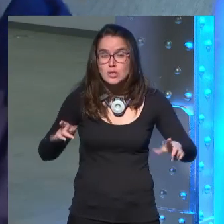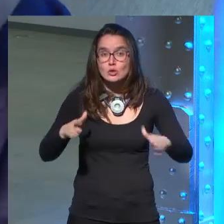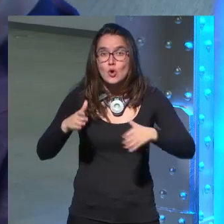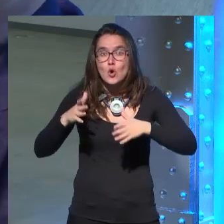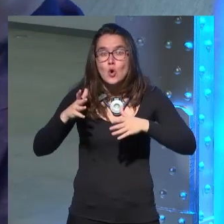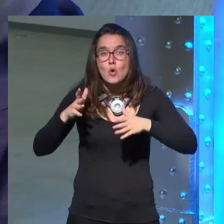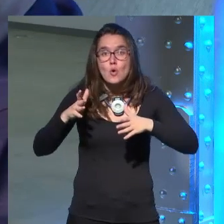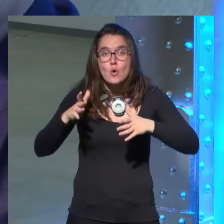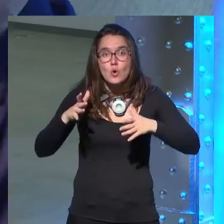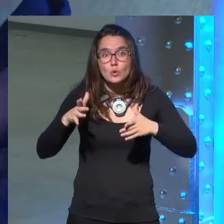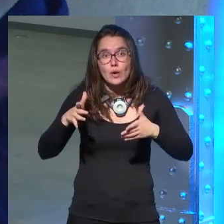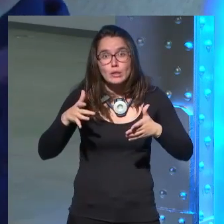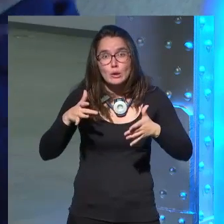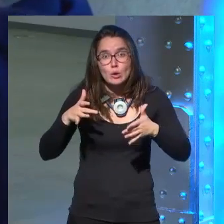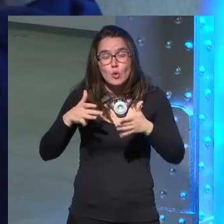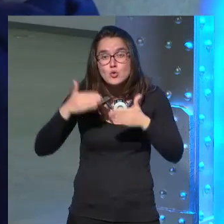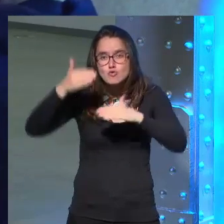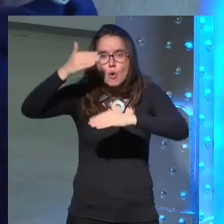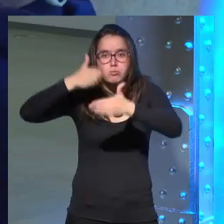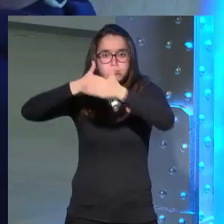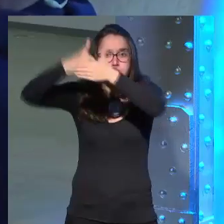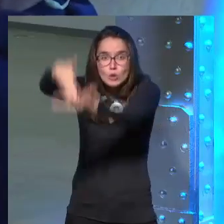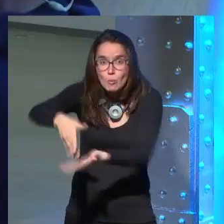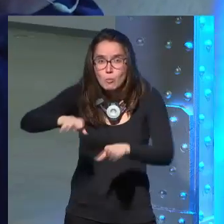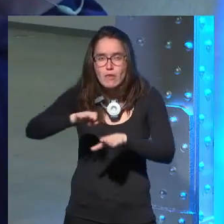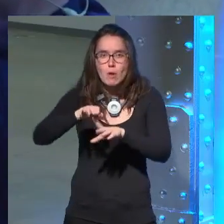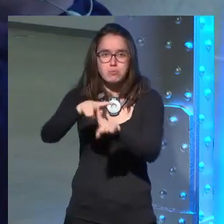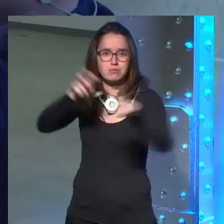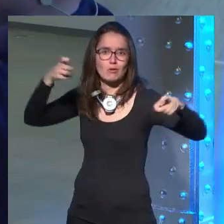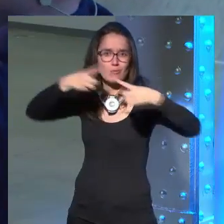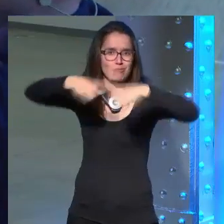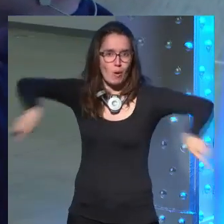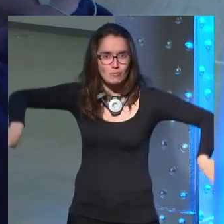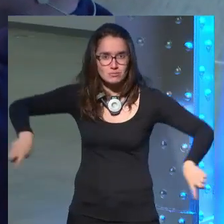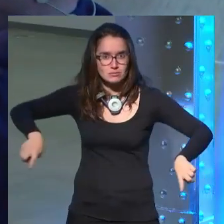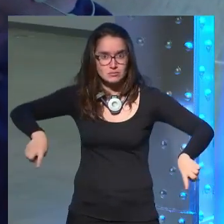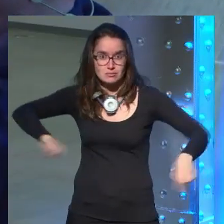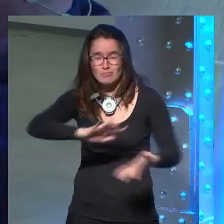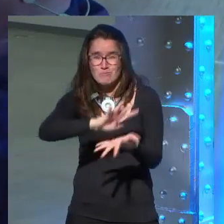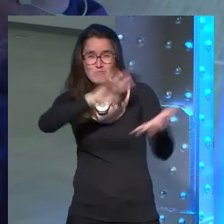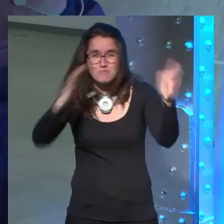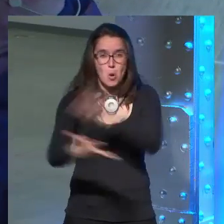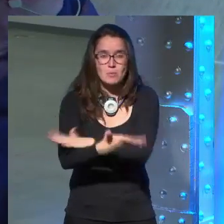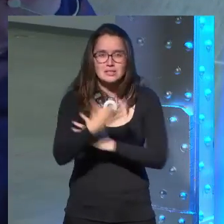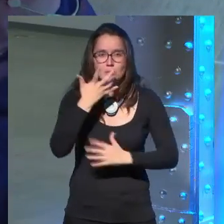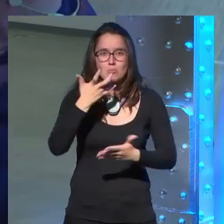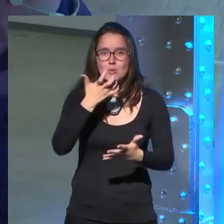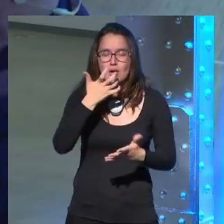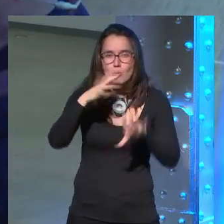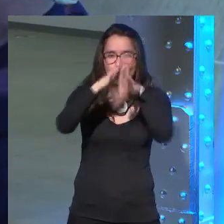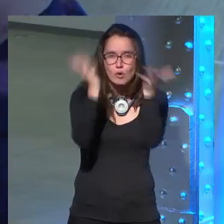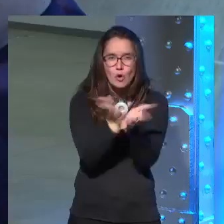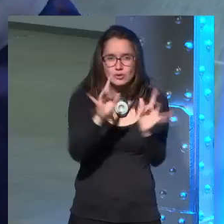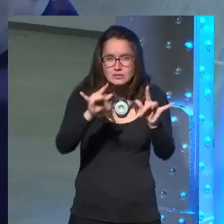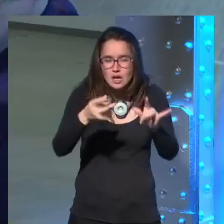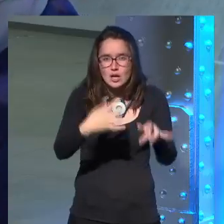the curvature could change dramatically. For example, if we're on the surface of the Earth, there's no reason why at some